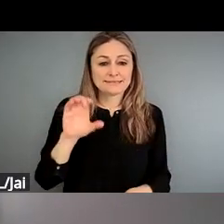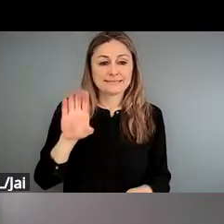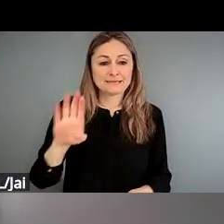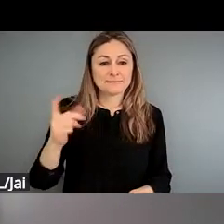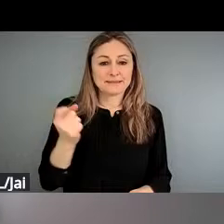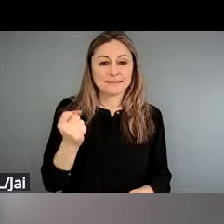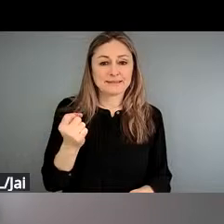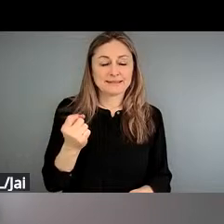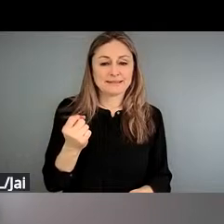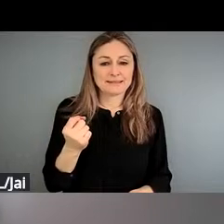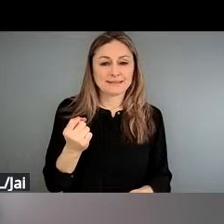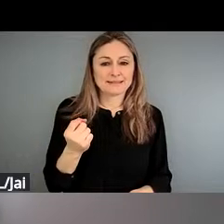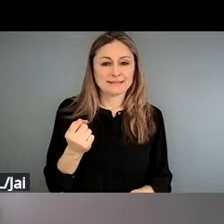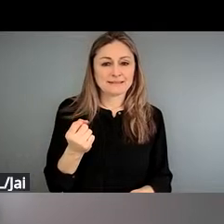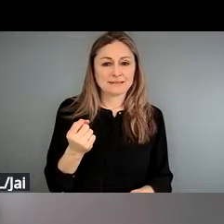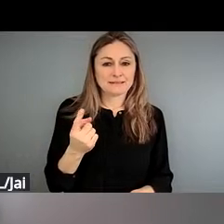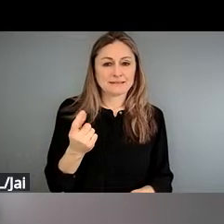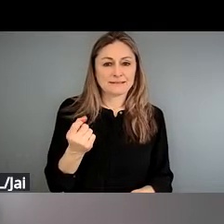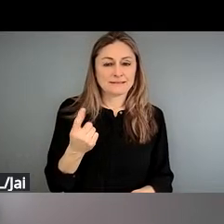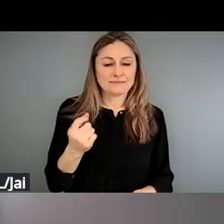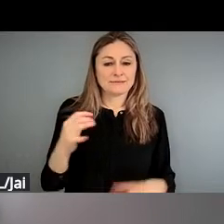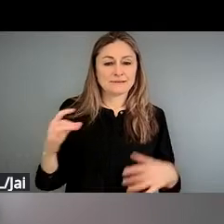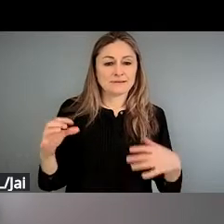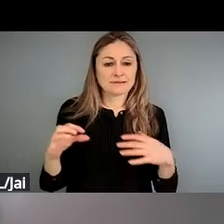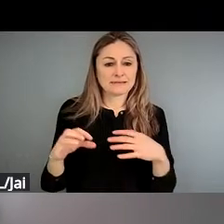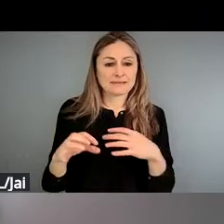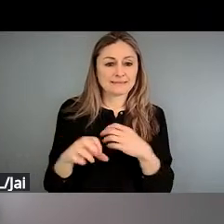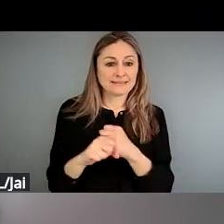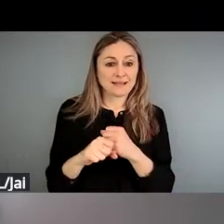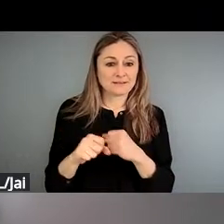about, and we're consolidating time.